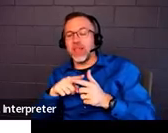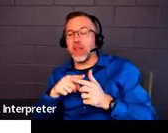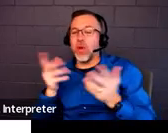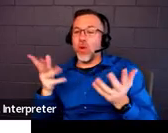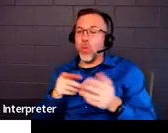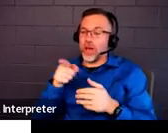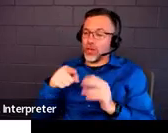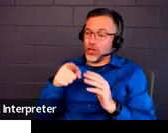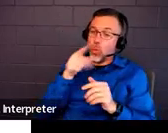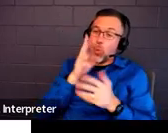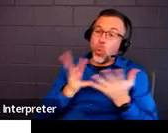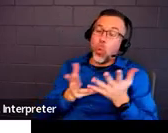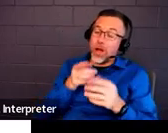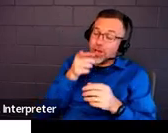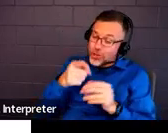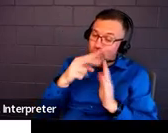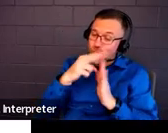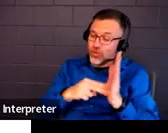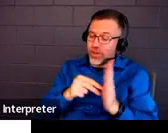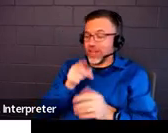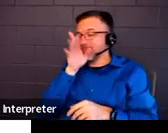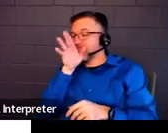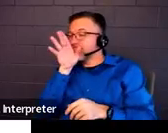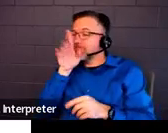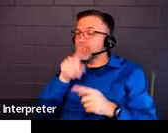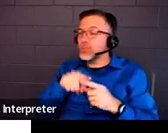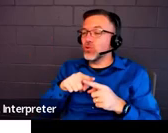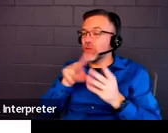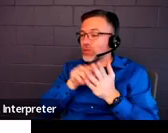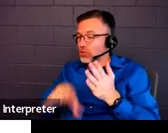the student. And then there's different